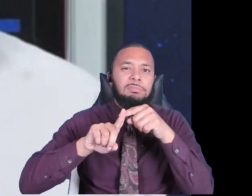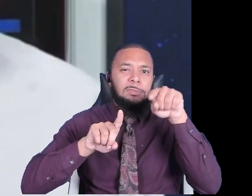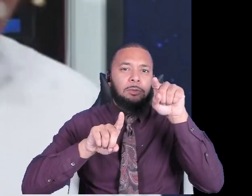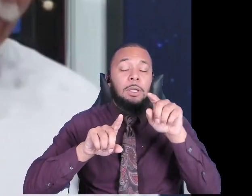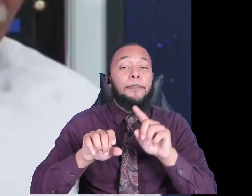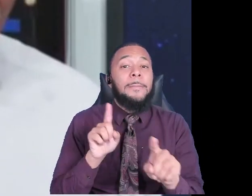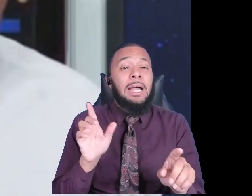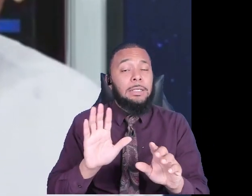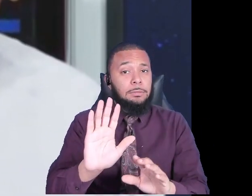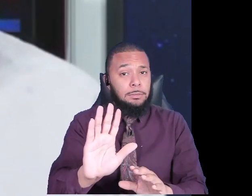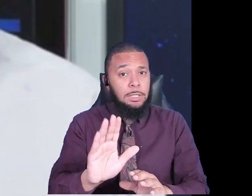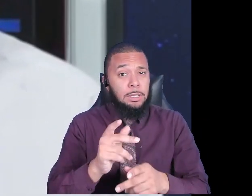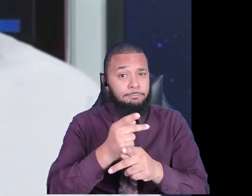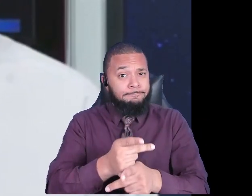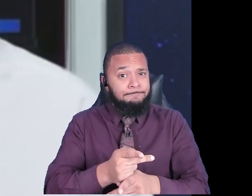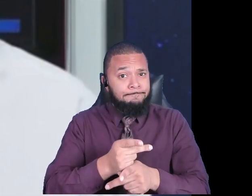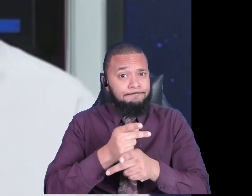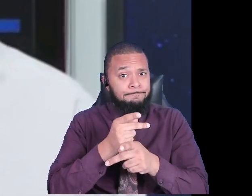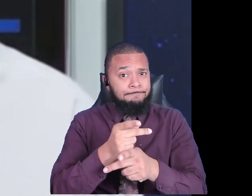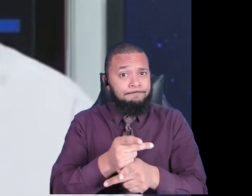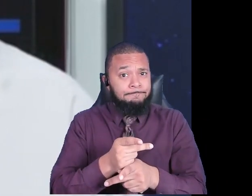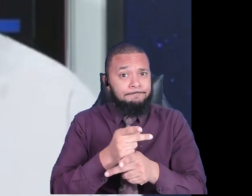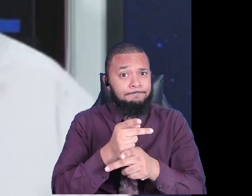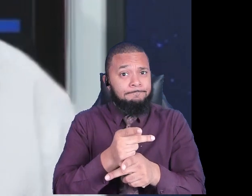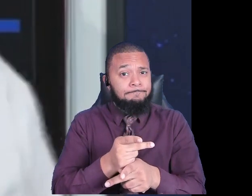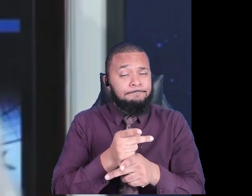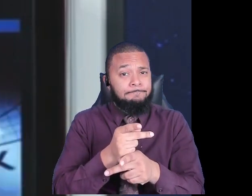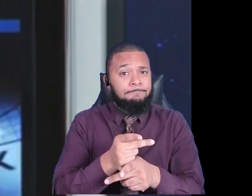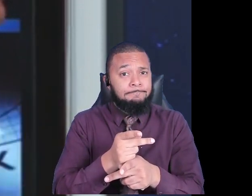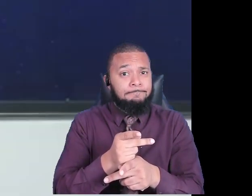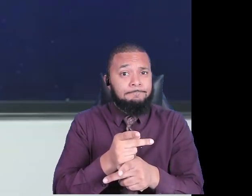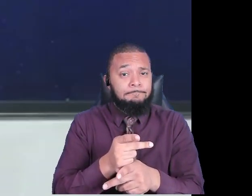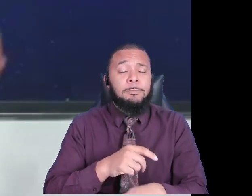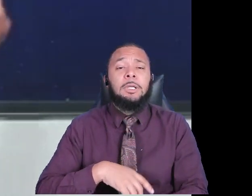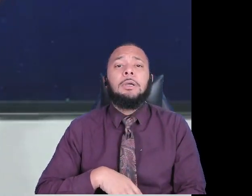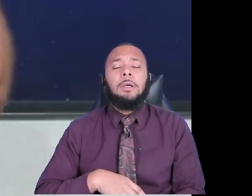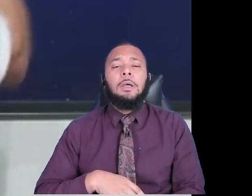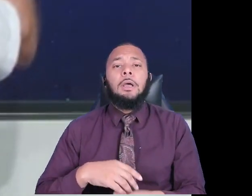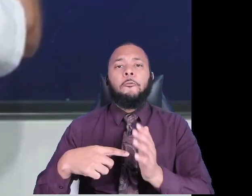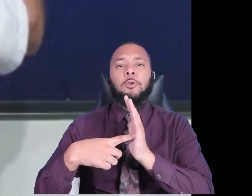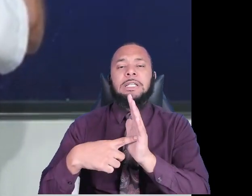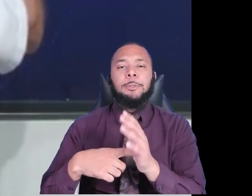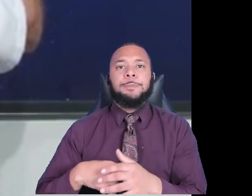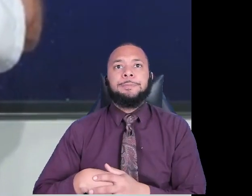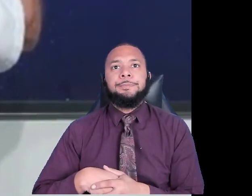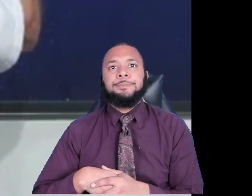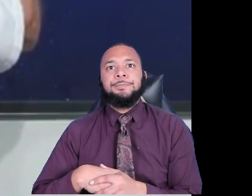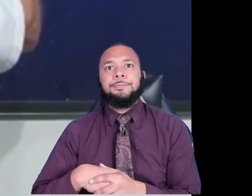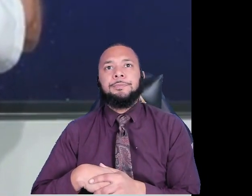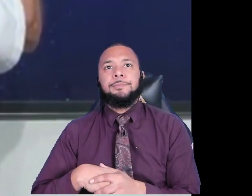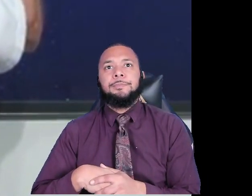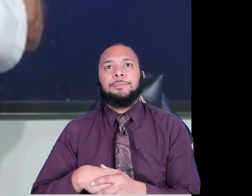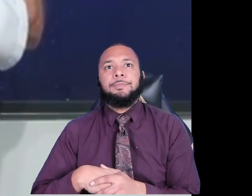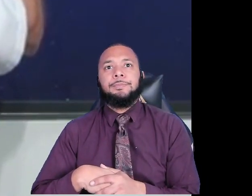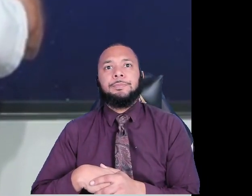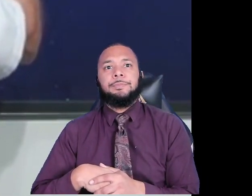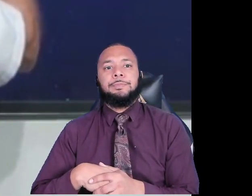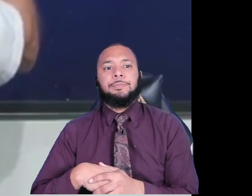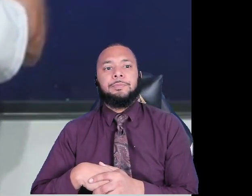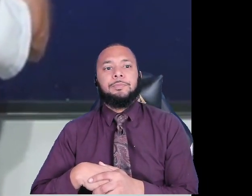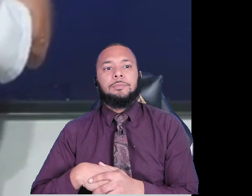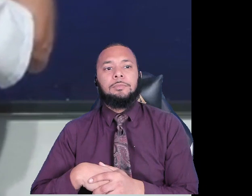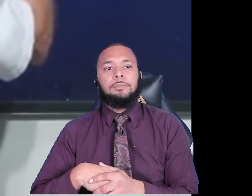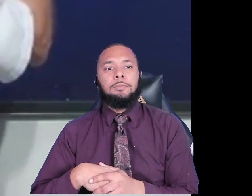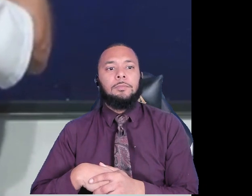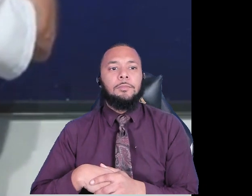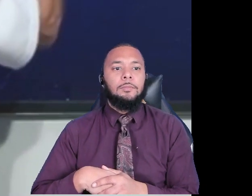be kind of careful. For example, if I have an expression like